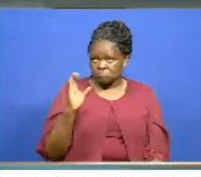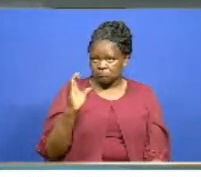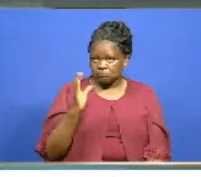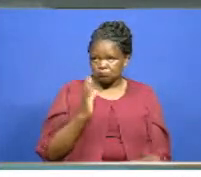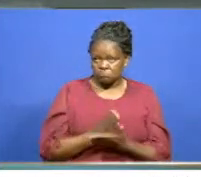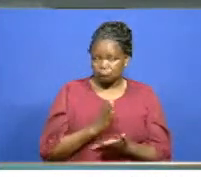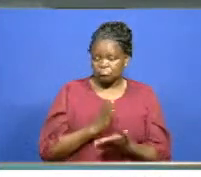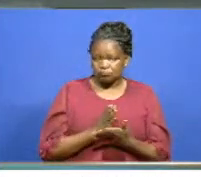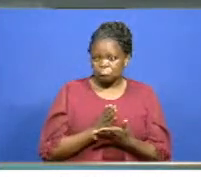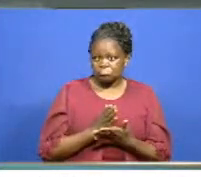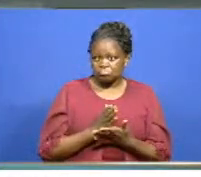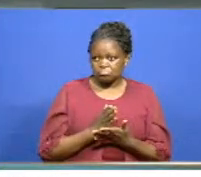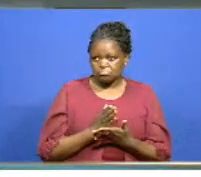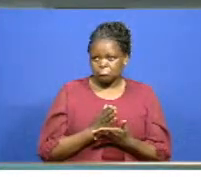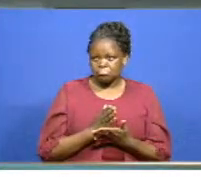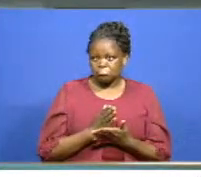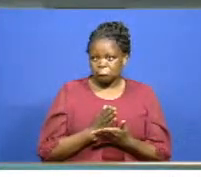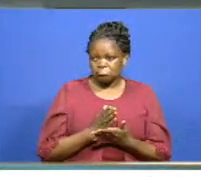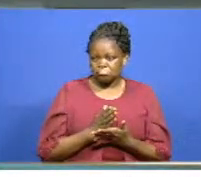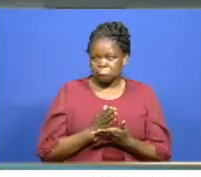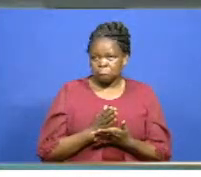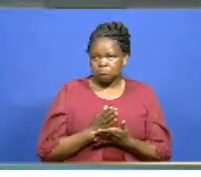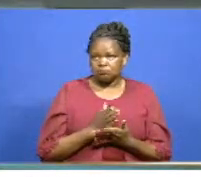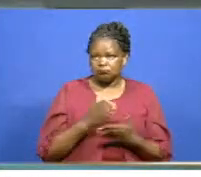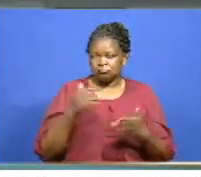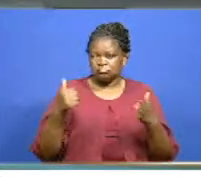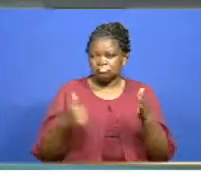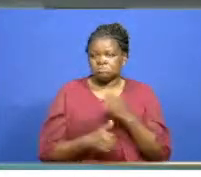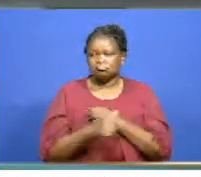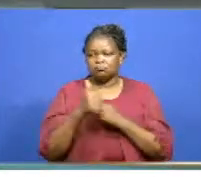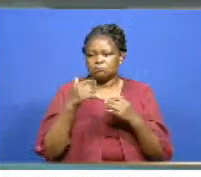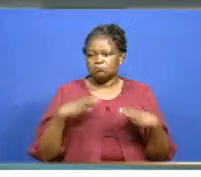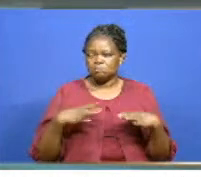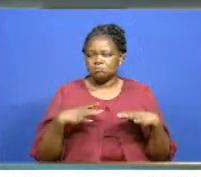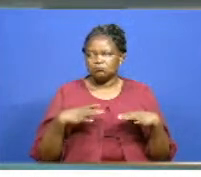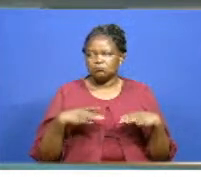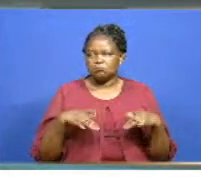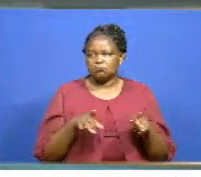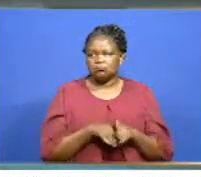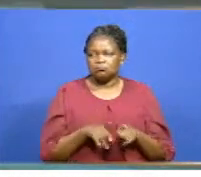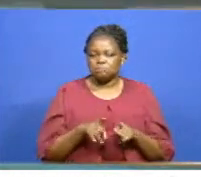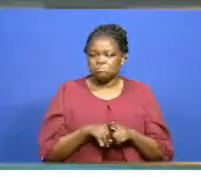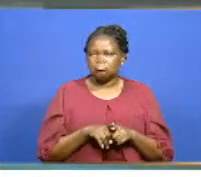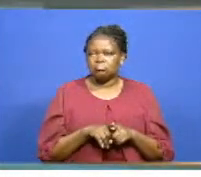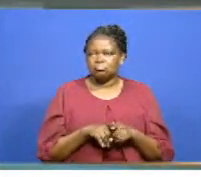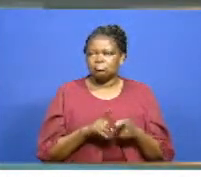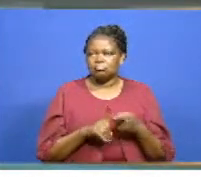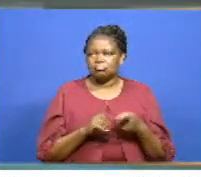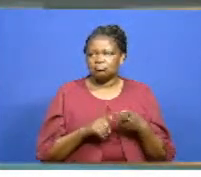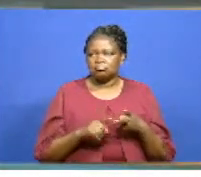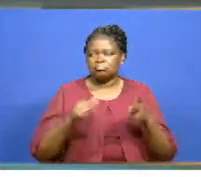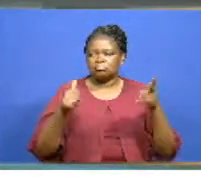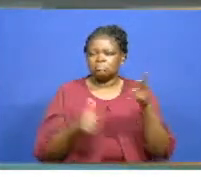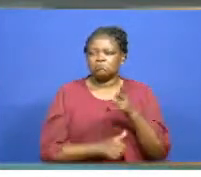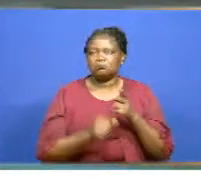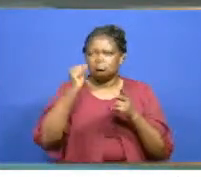riding they are riding behind kingpins and they are riding behind the political parties, they also have